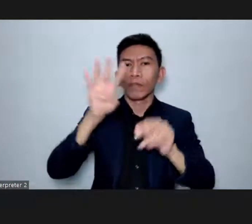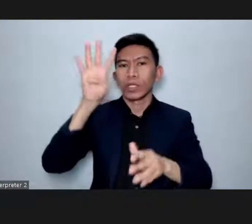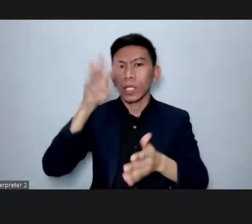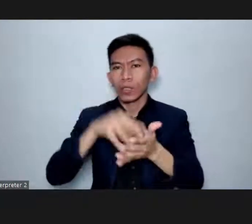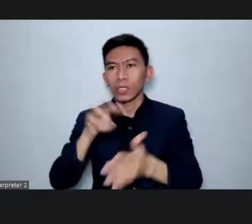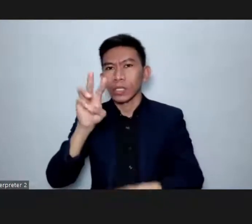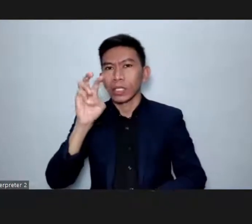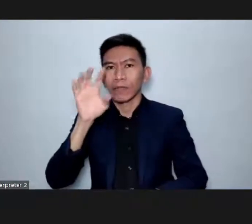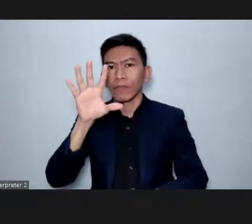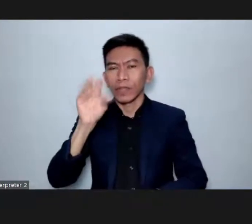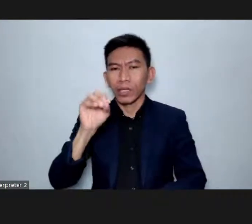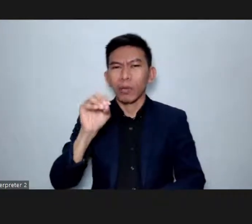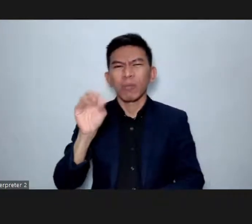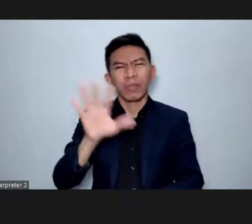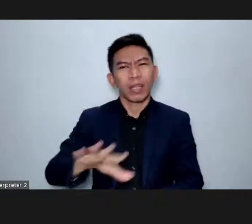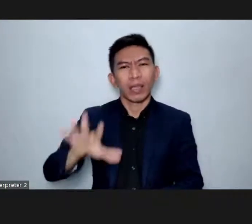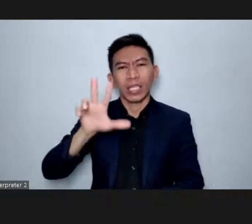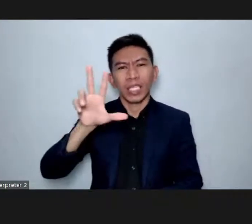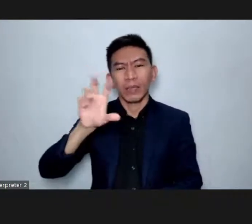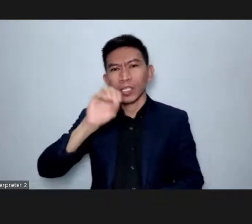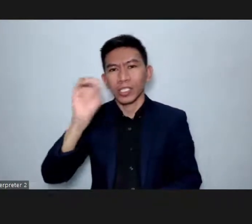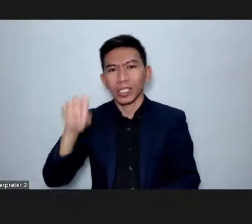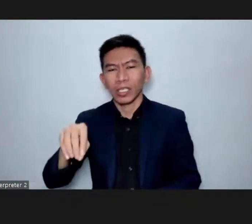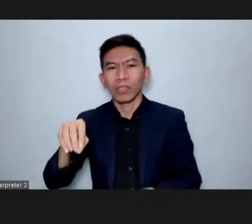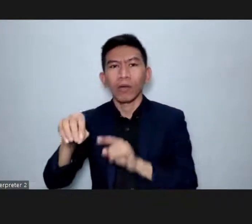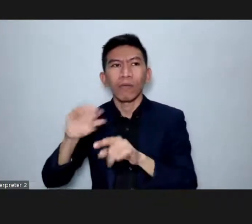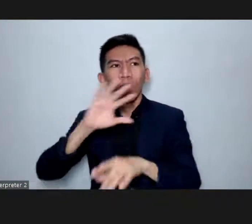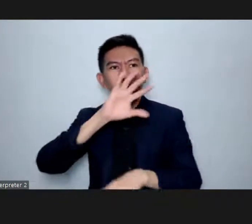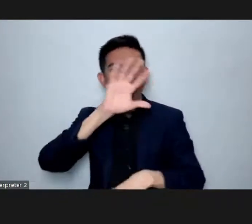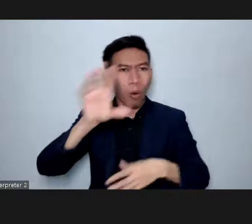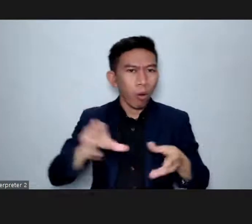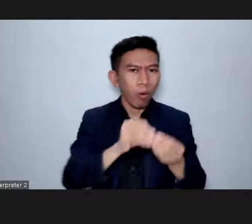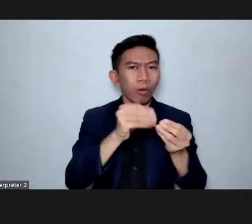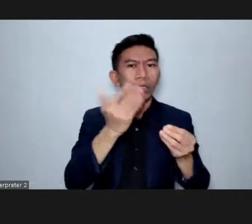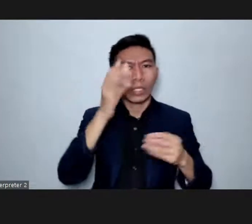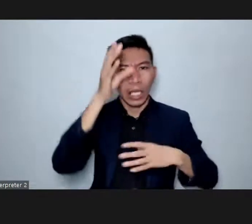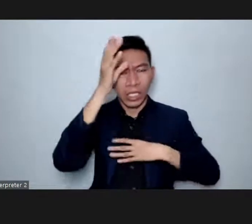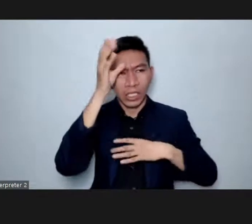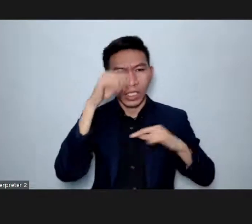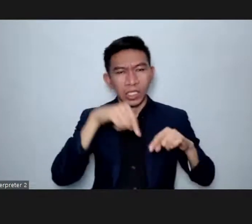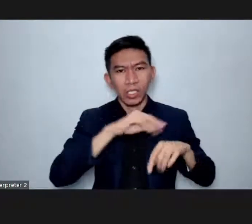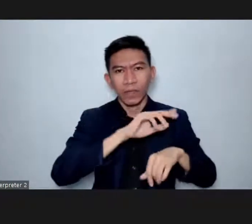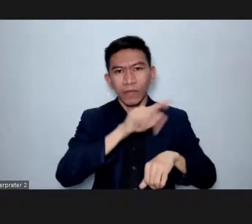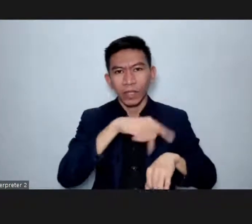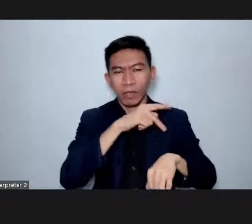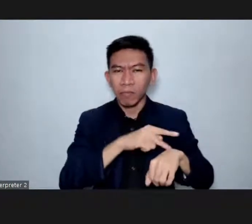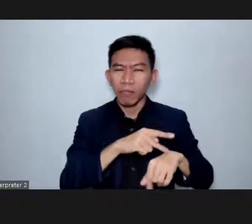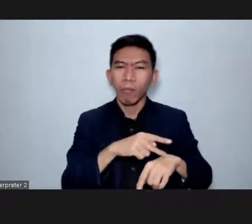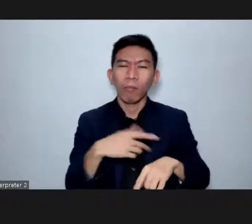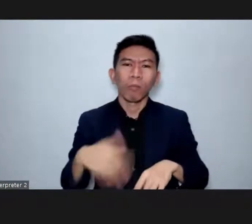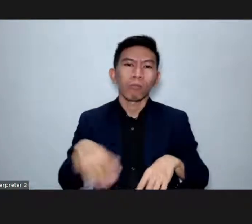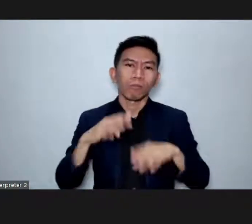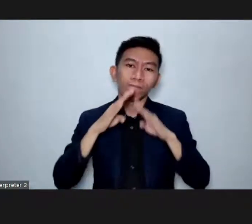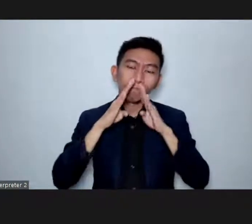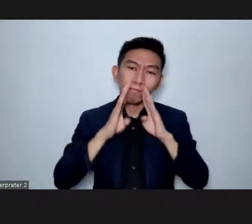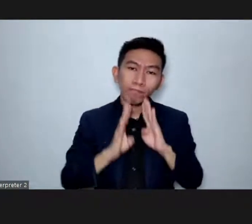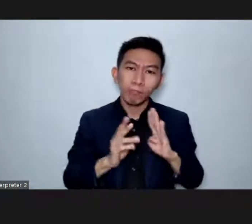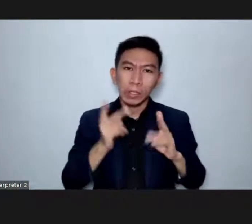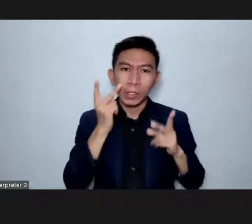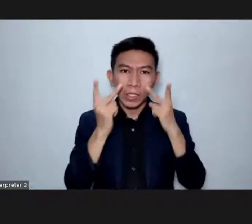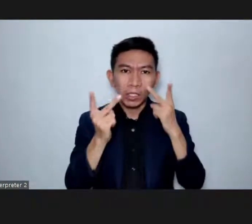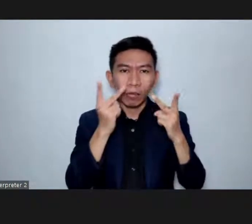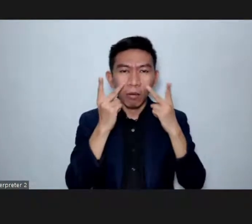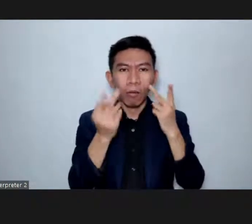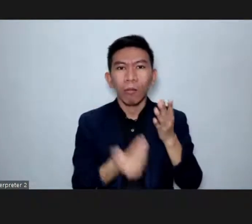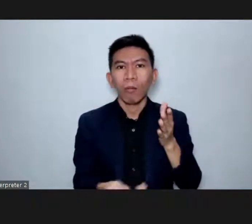around 3% of the total new cancer cases in our country. And it's indeed unfortunate that we see the numbers are